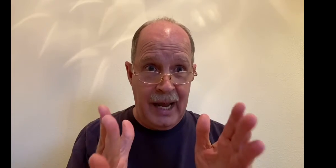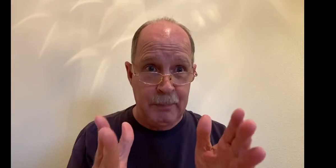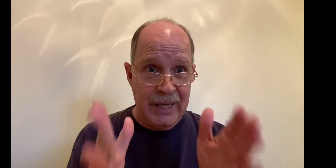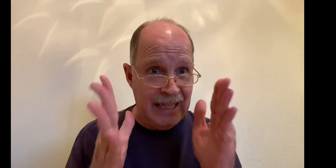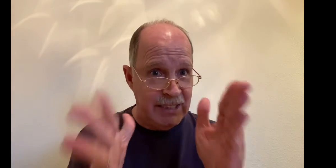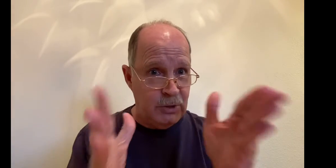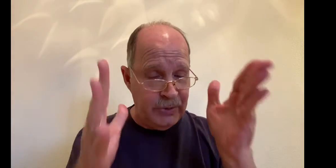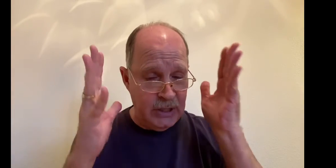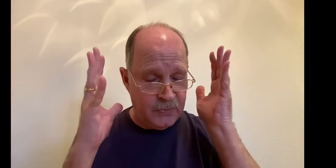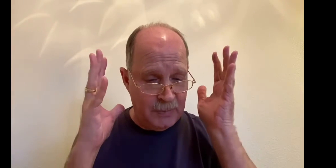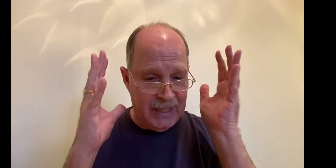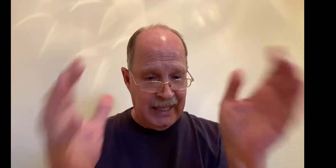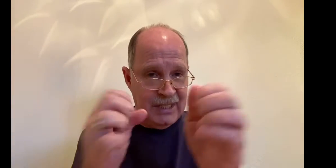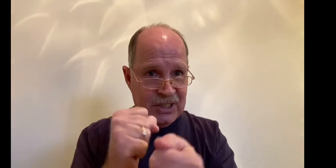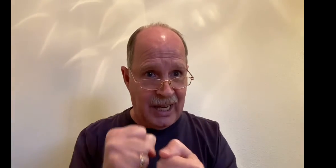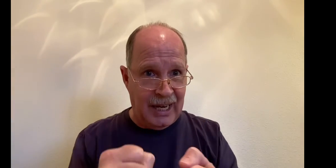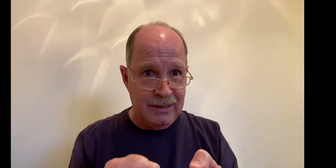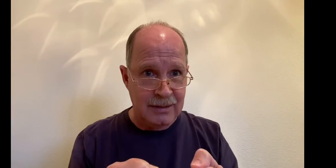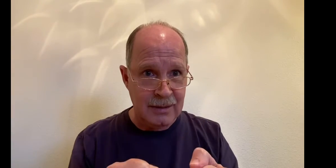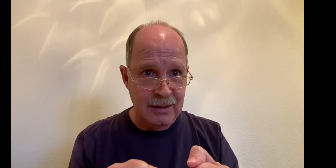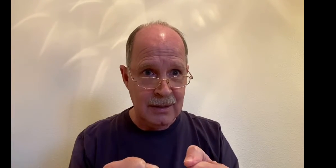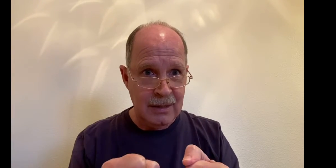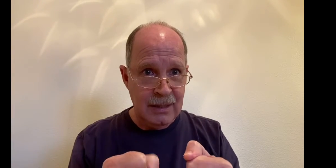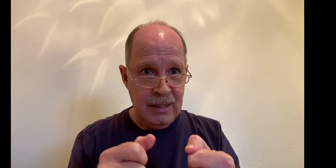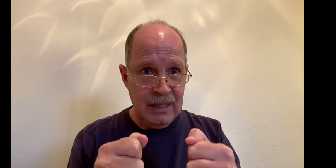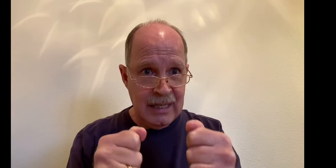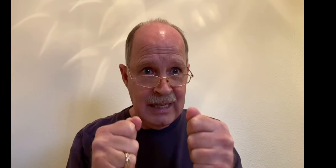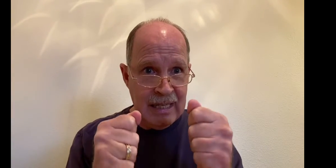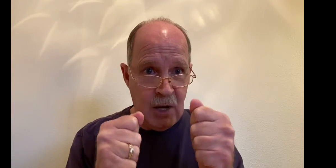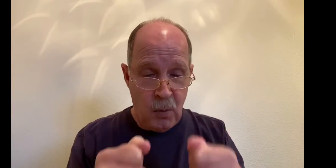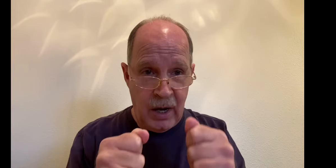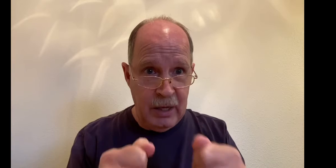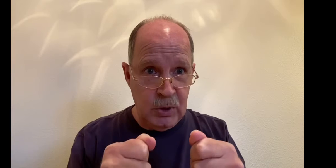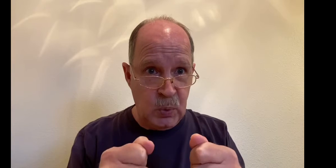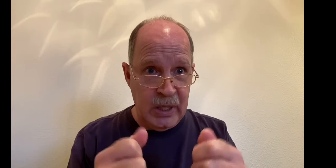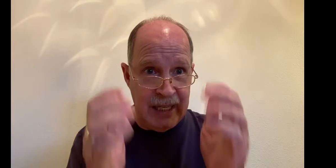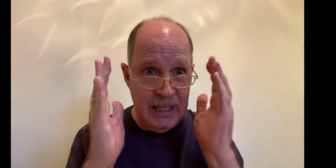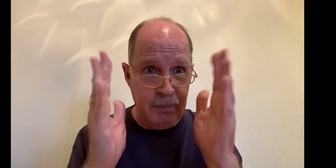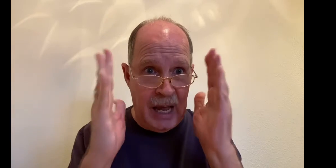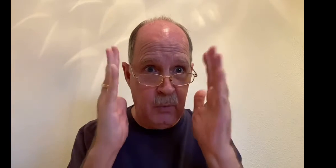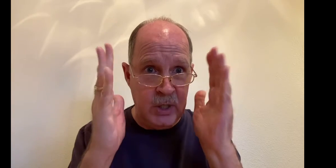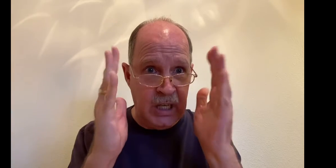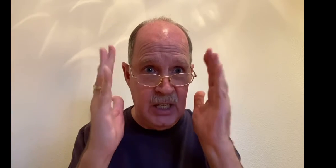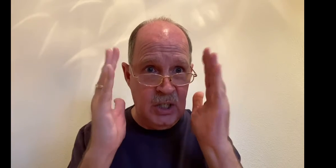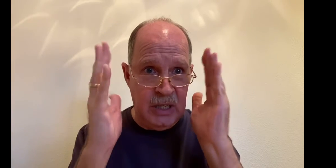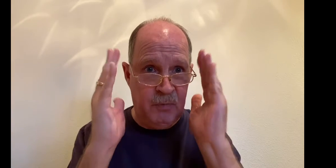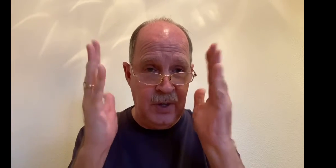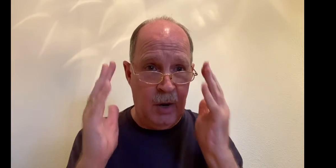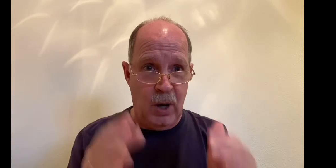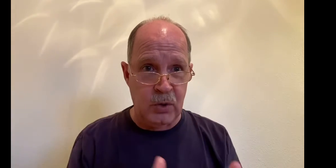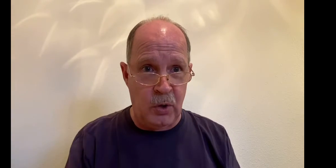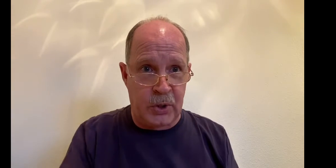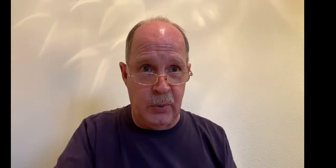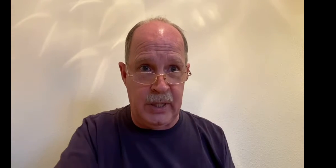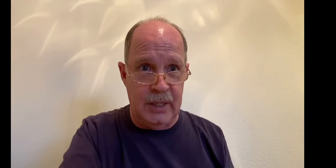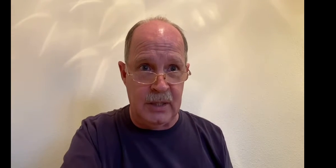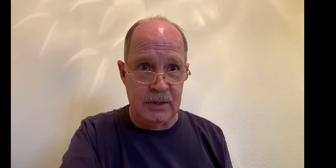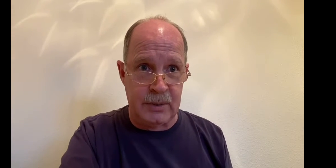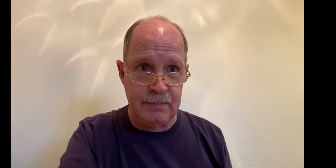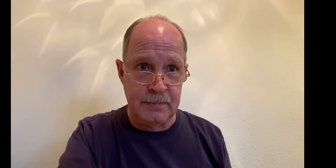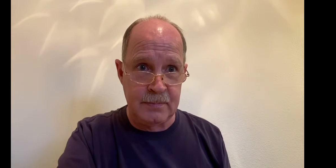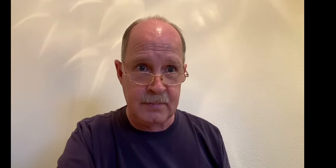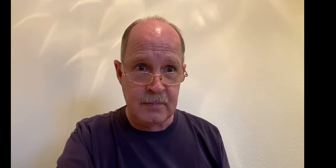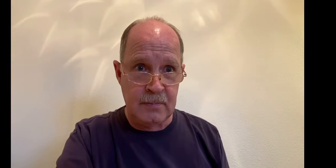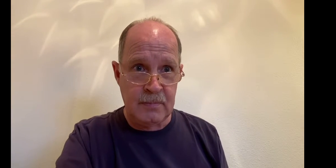what happened. I know this from the inside. While he was reading, his mind he couldn't even figure out what North Korea